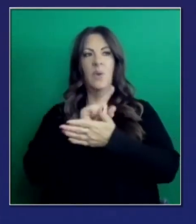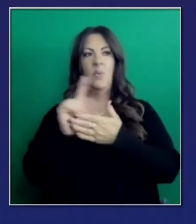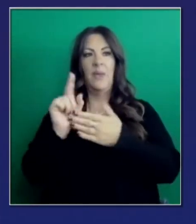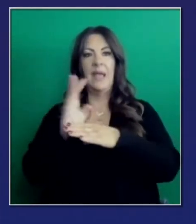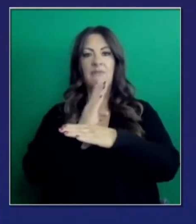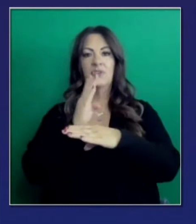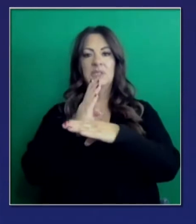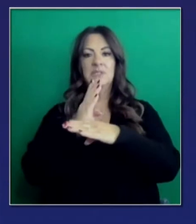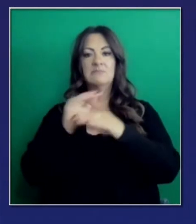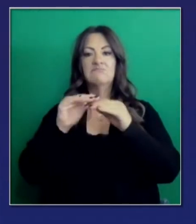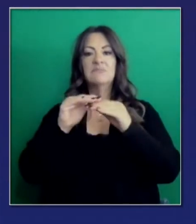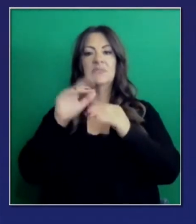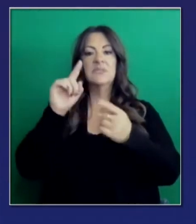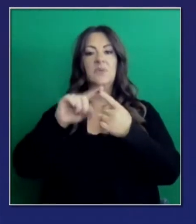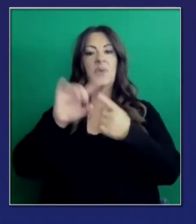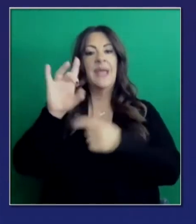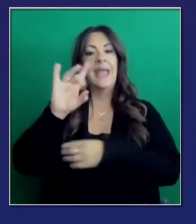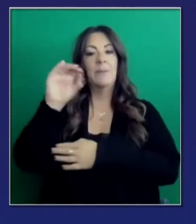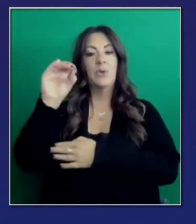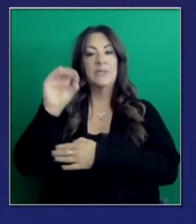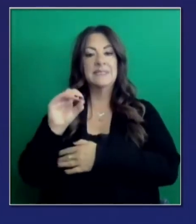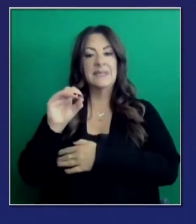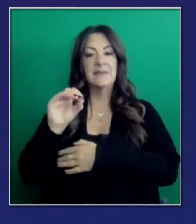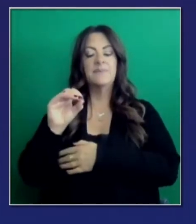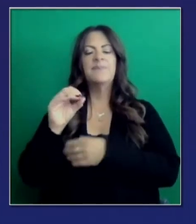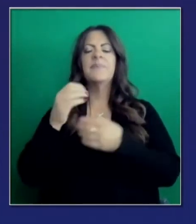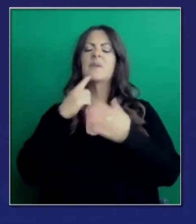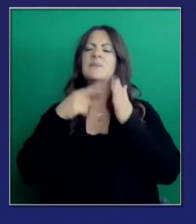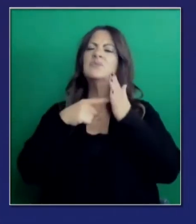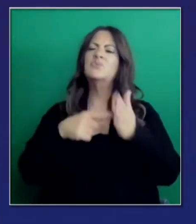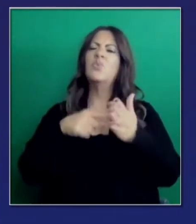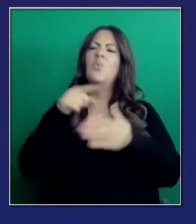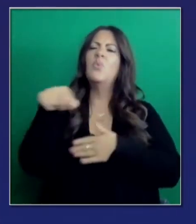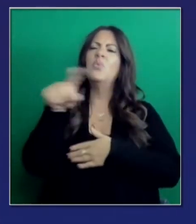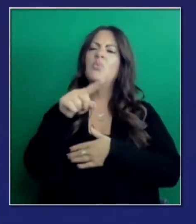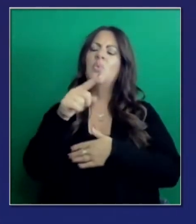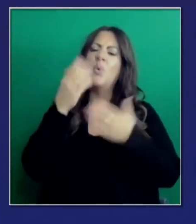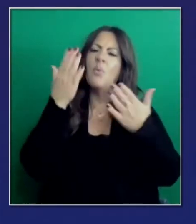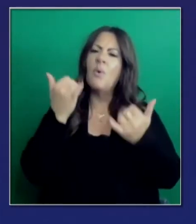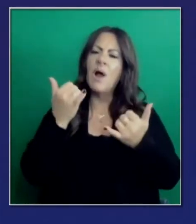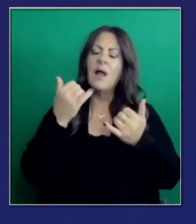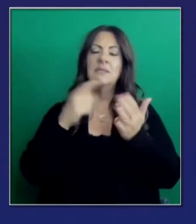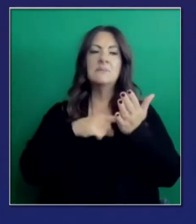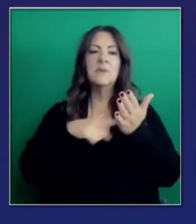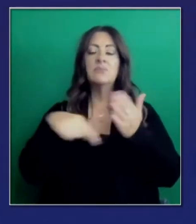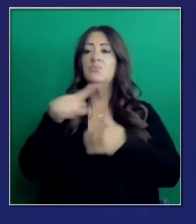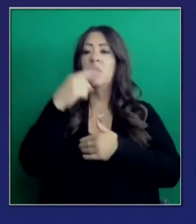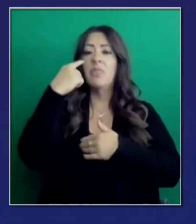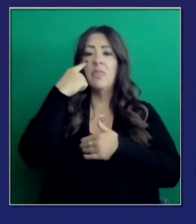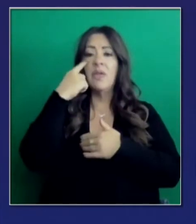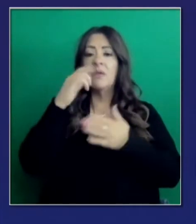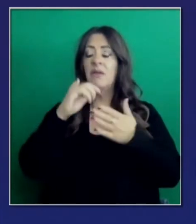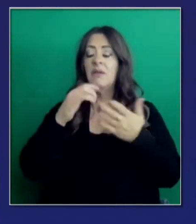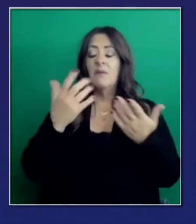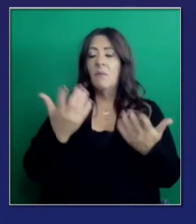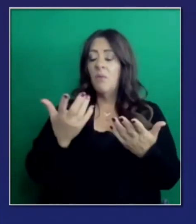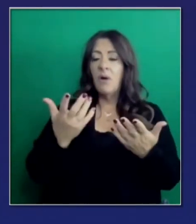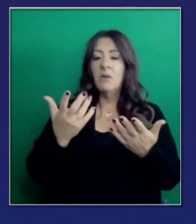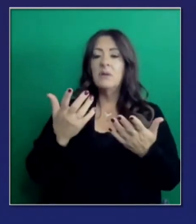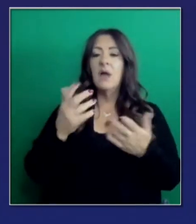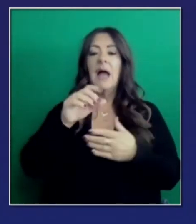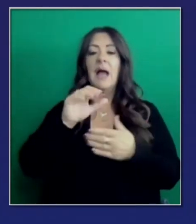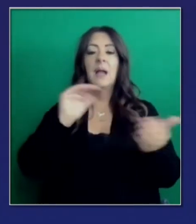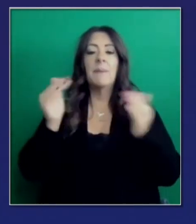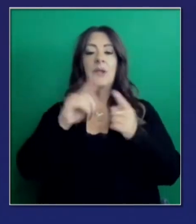put this in perspective. People often ask or often overlook how we're doing vis-a-vis other states in this